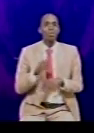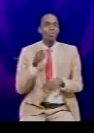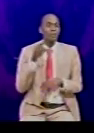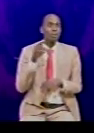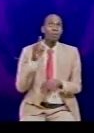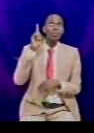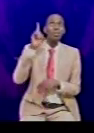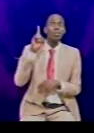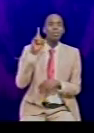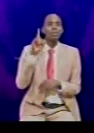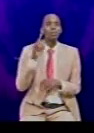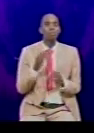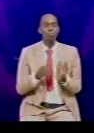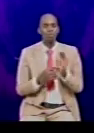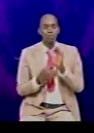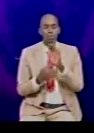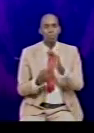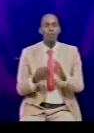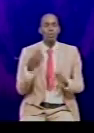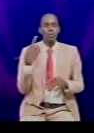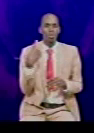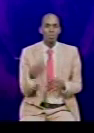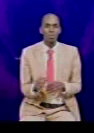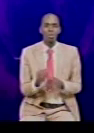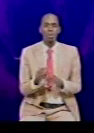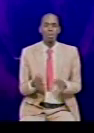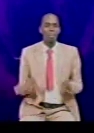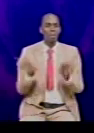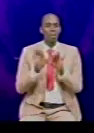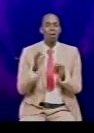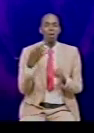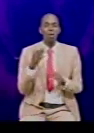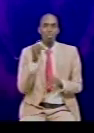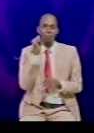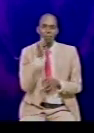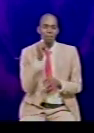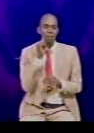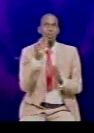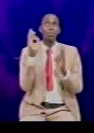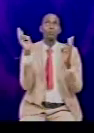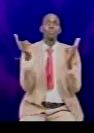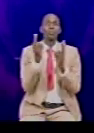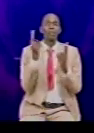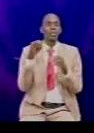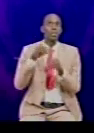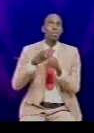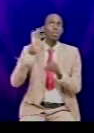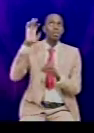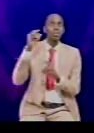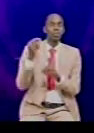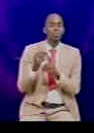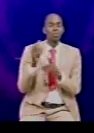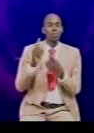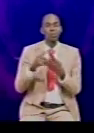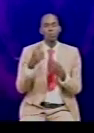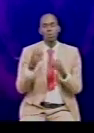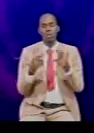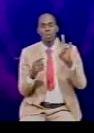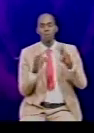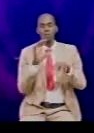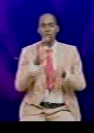the importance of daily victory in his message to the seven churches in